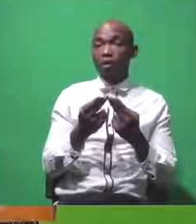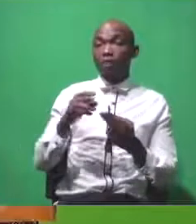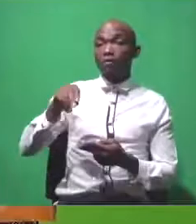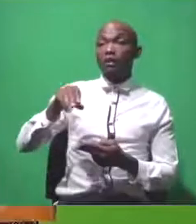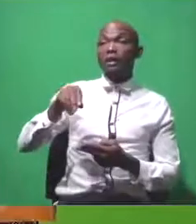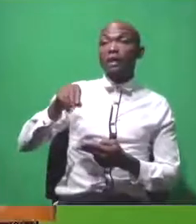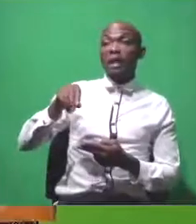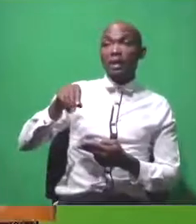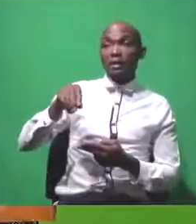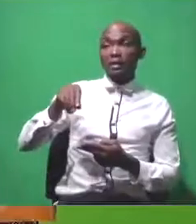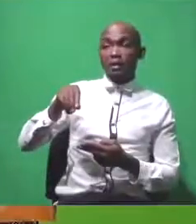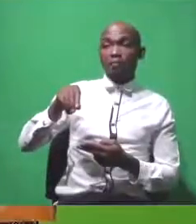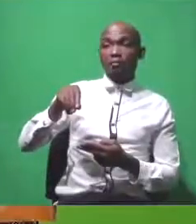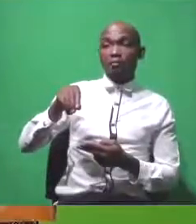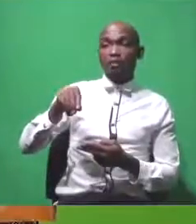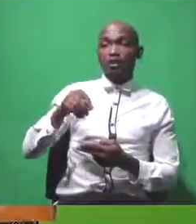fertilizer,